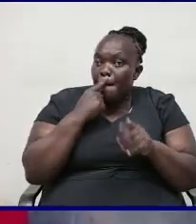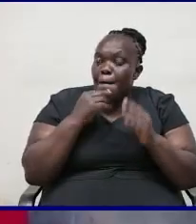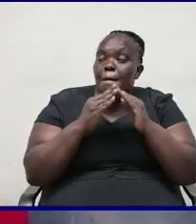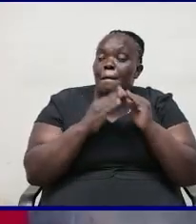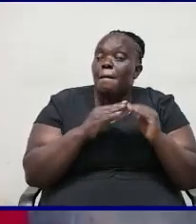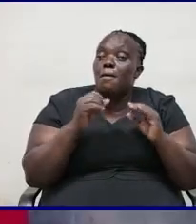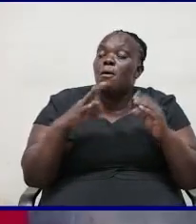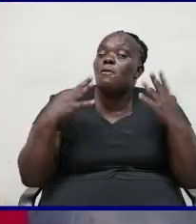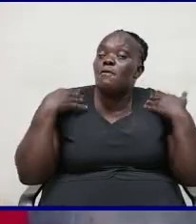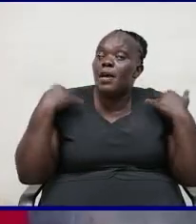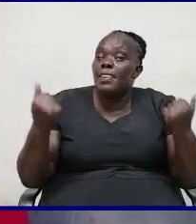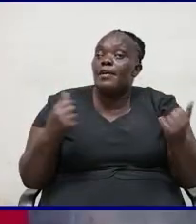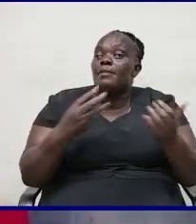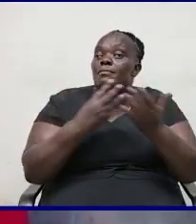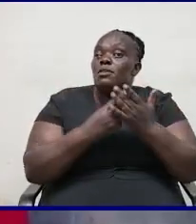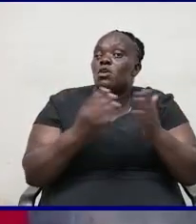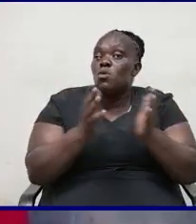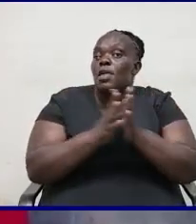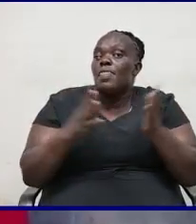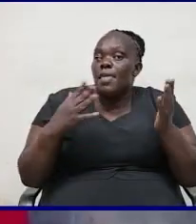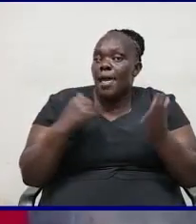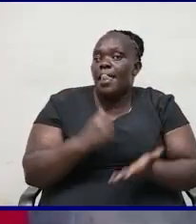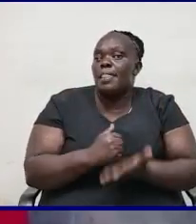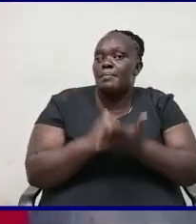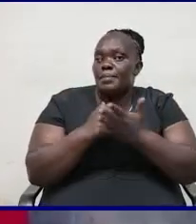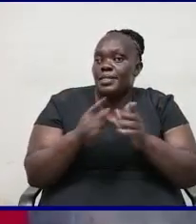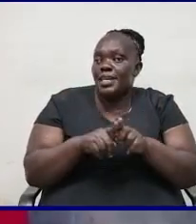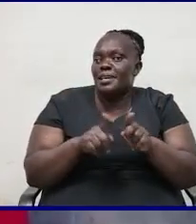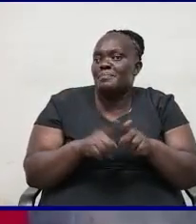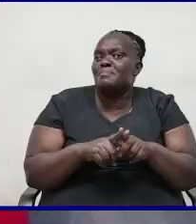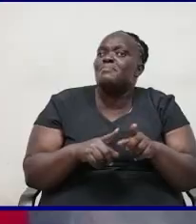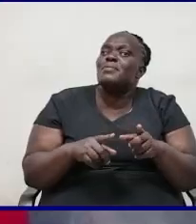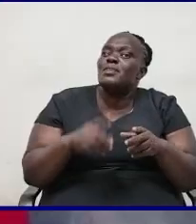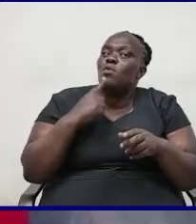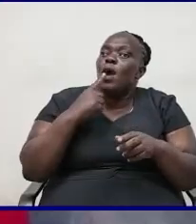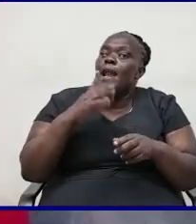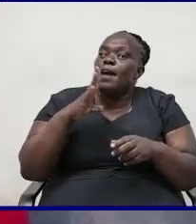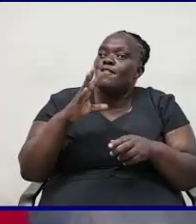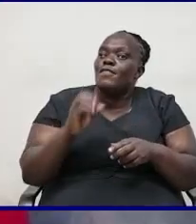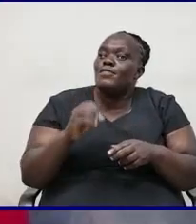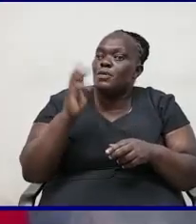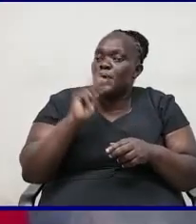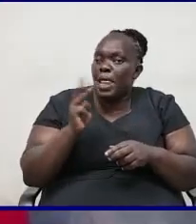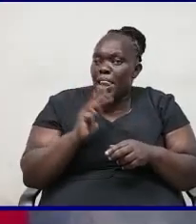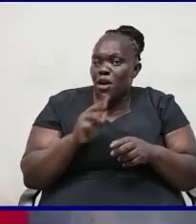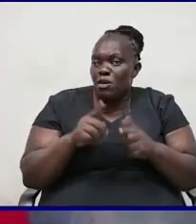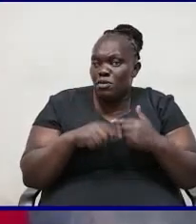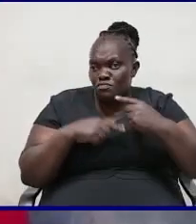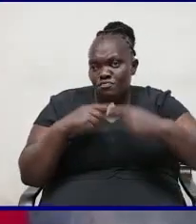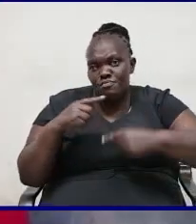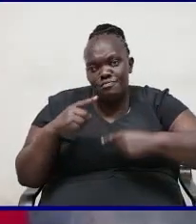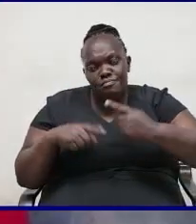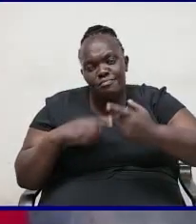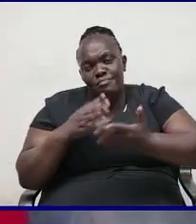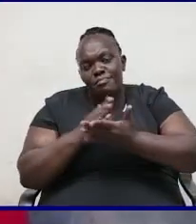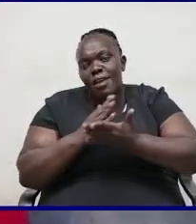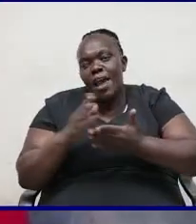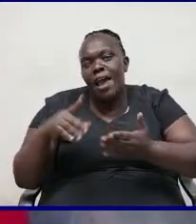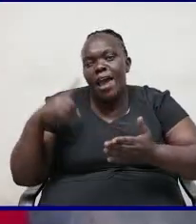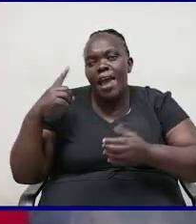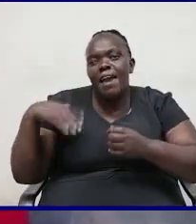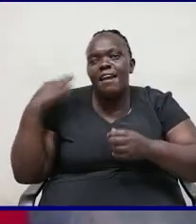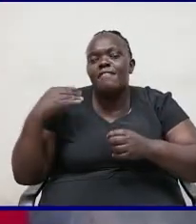of HELP. So we actually partnered with HELP. We allocated an initial amount of 150 million, and we will continue allocating every